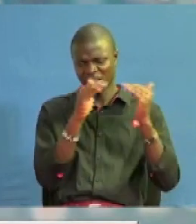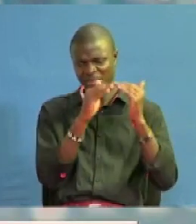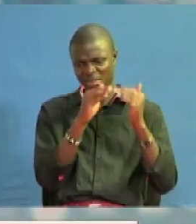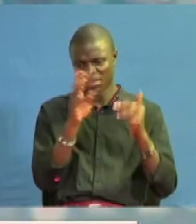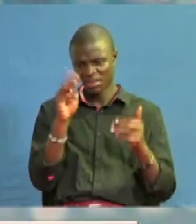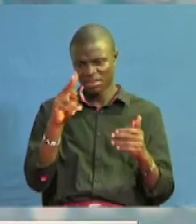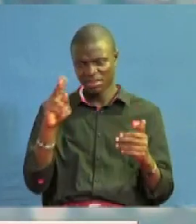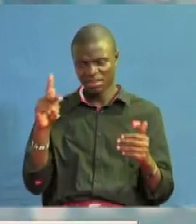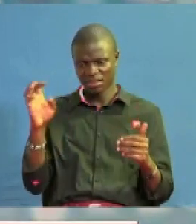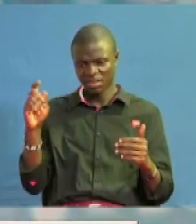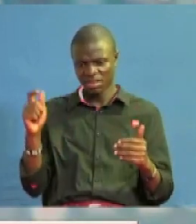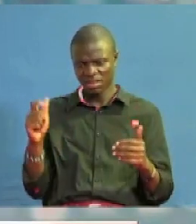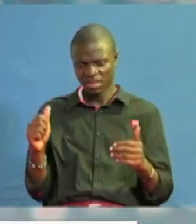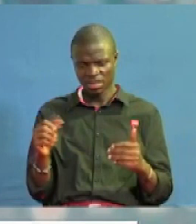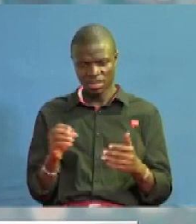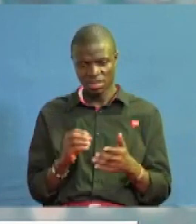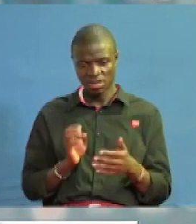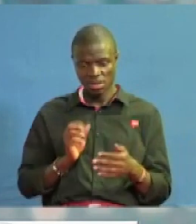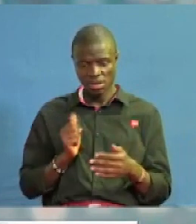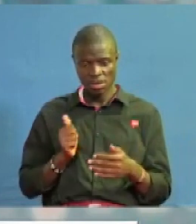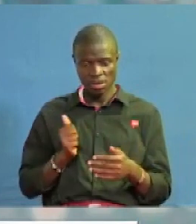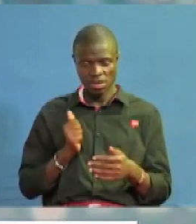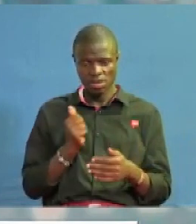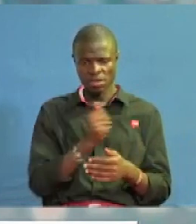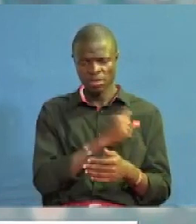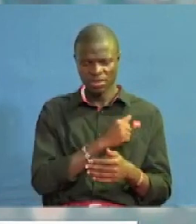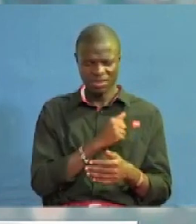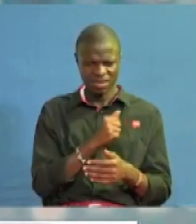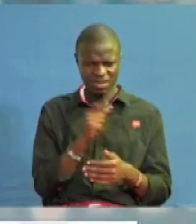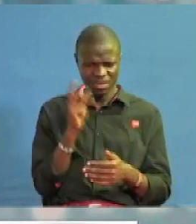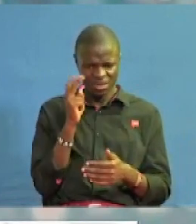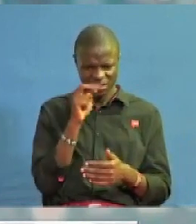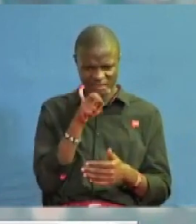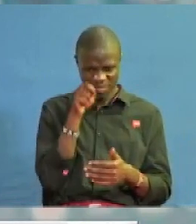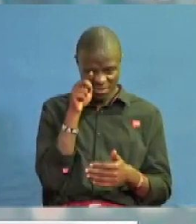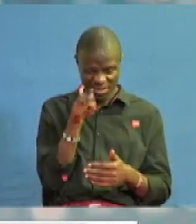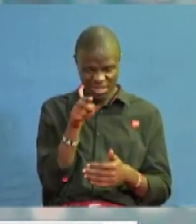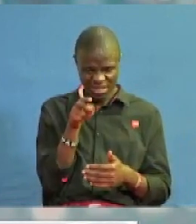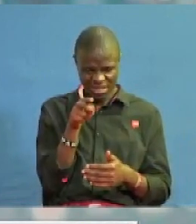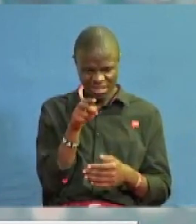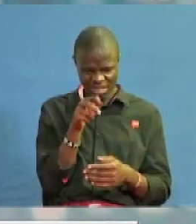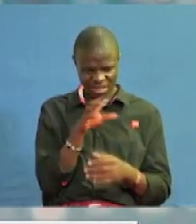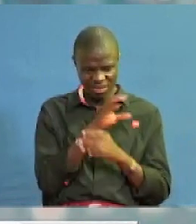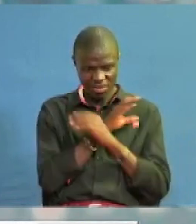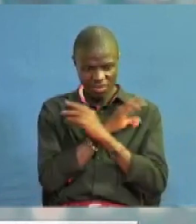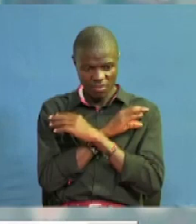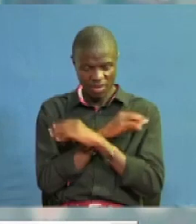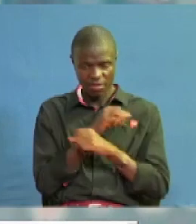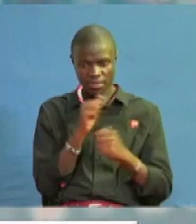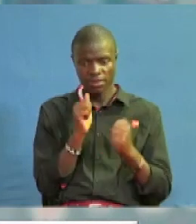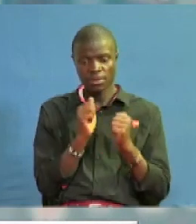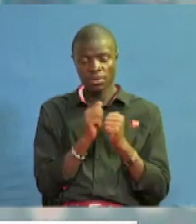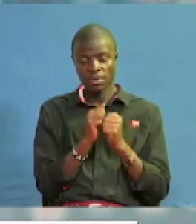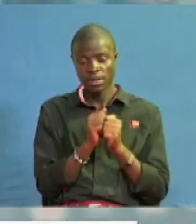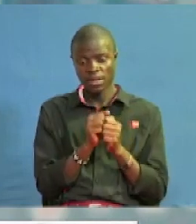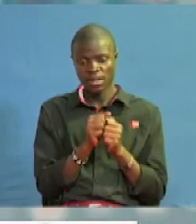who license the stockbrokers. Okay? Now, when you identify a stockbroker that you are comfortable with, now you